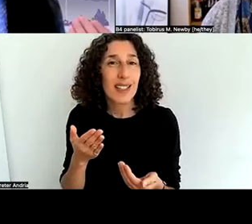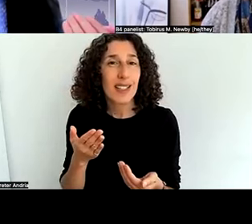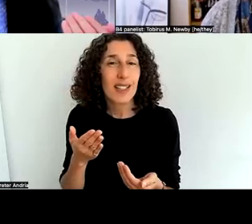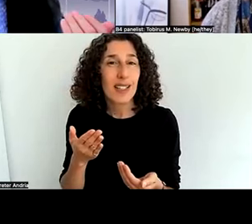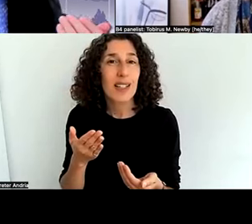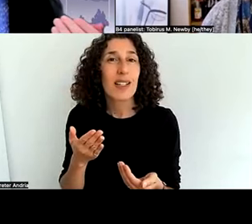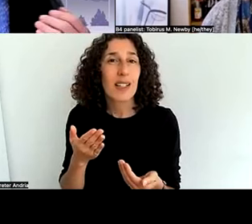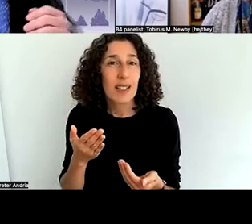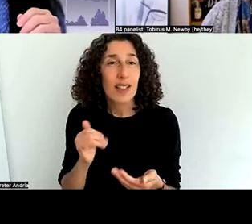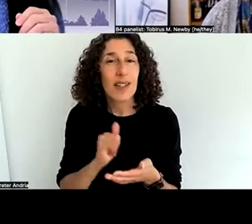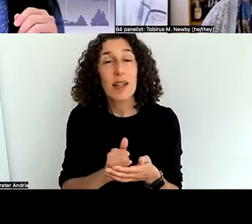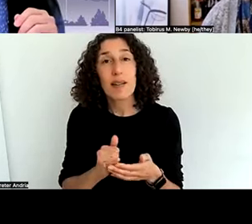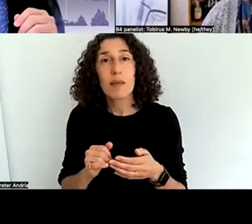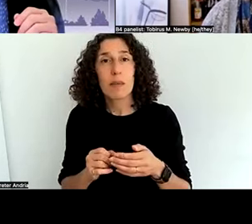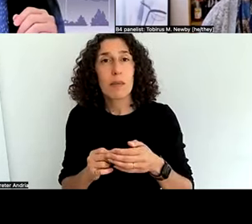existence, really.